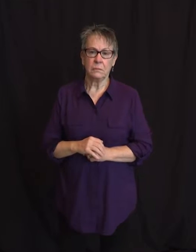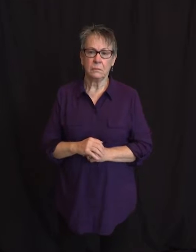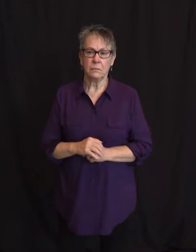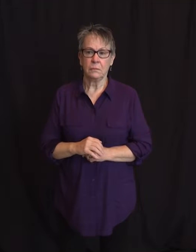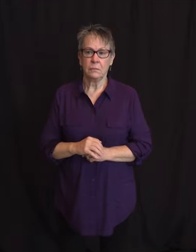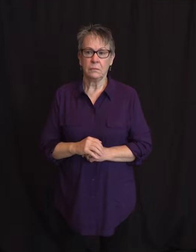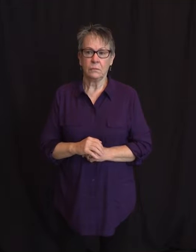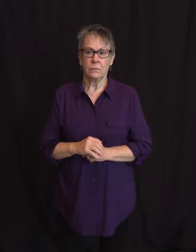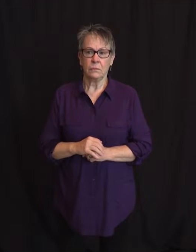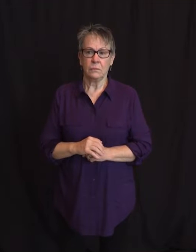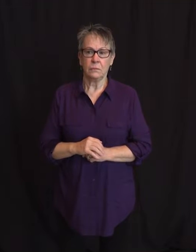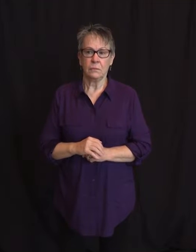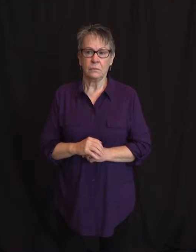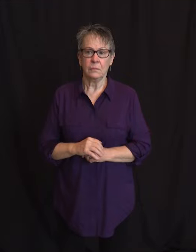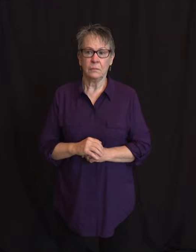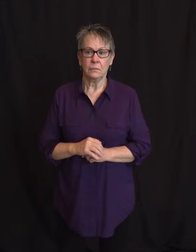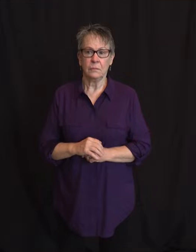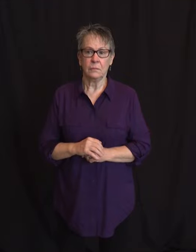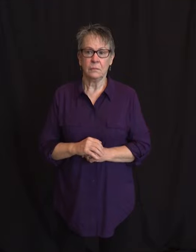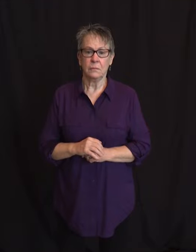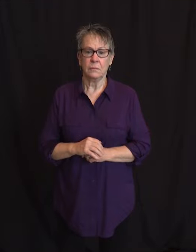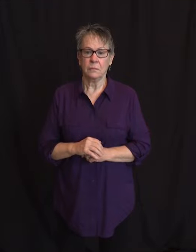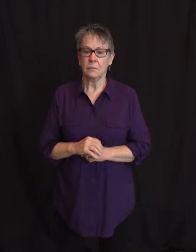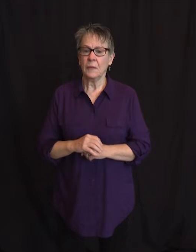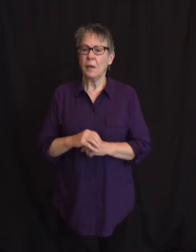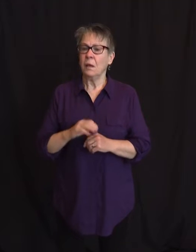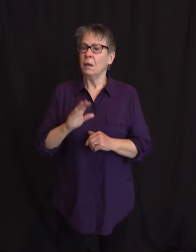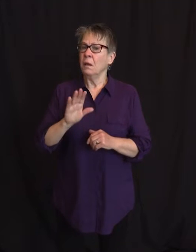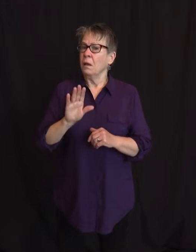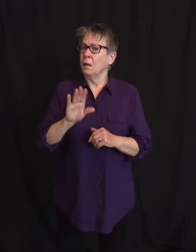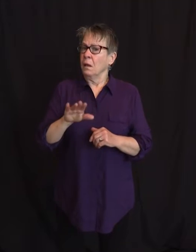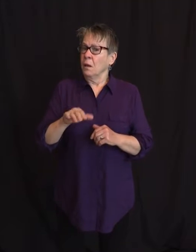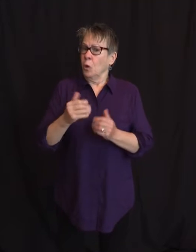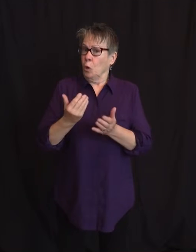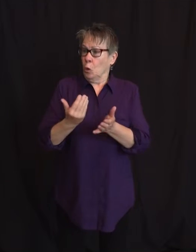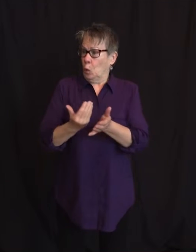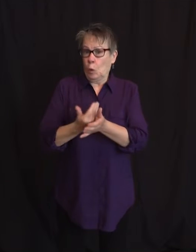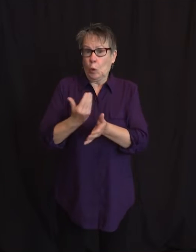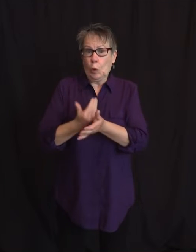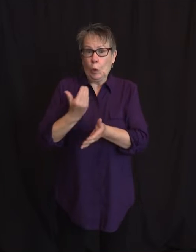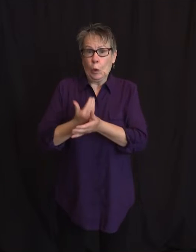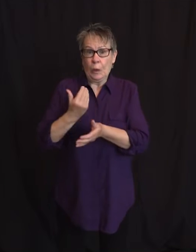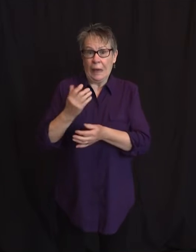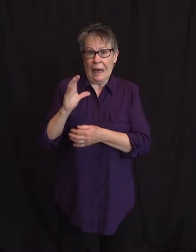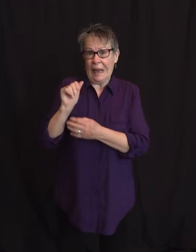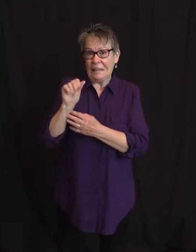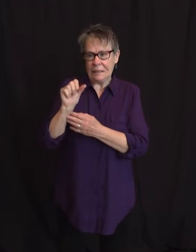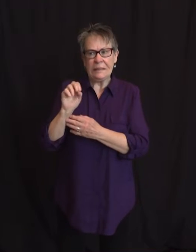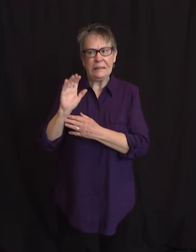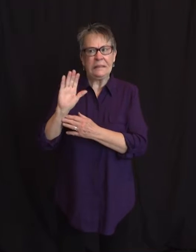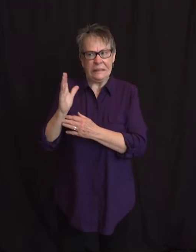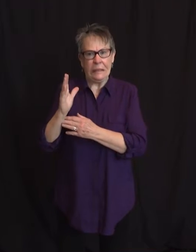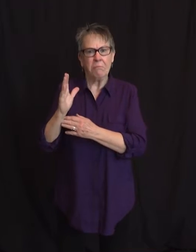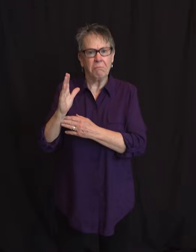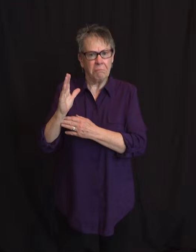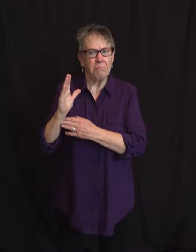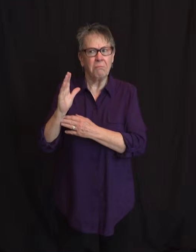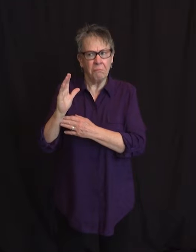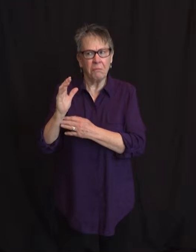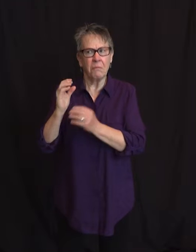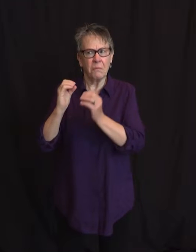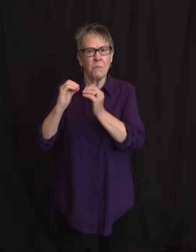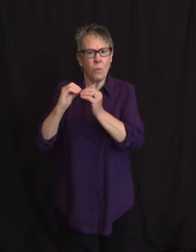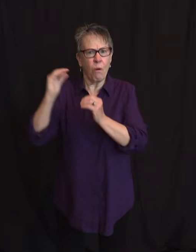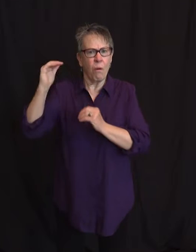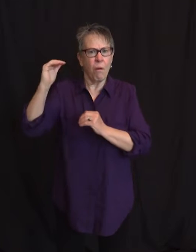recovery, we need this curve to bend down and to stay down. Sadly, we, with the heaviest of hearts, report